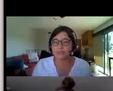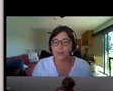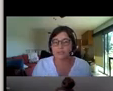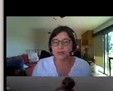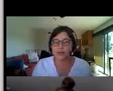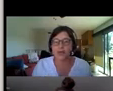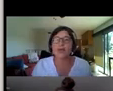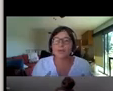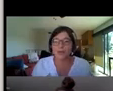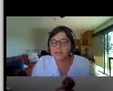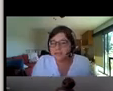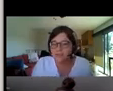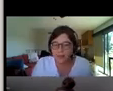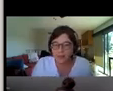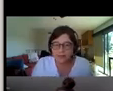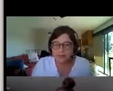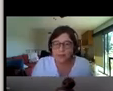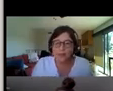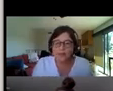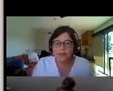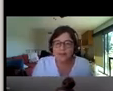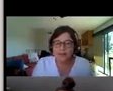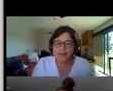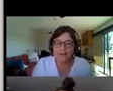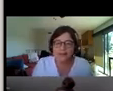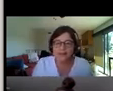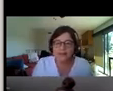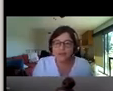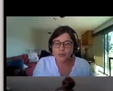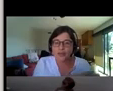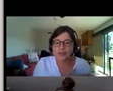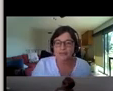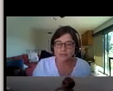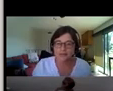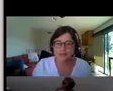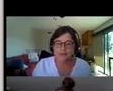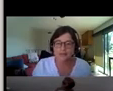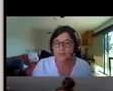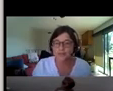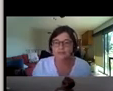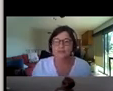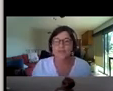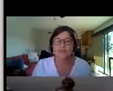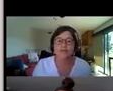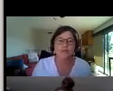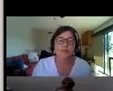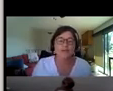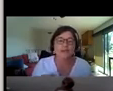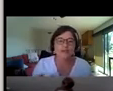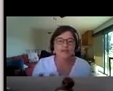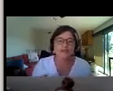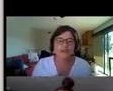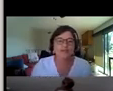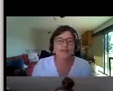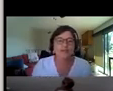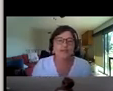in a spoken format because they've been going to school in an English-only school system. So that's